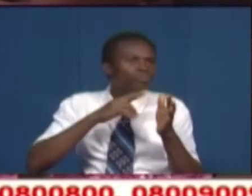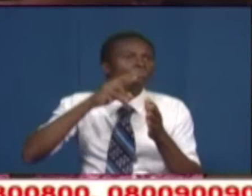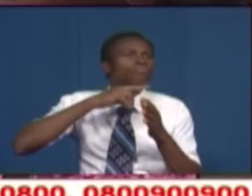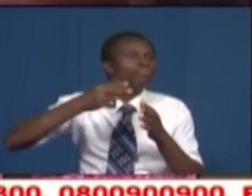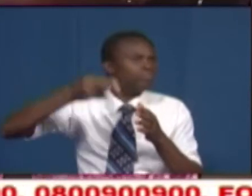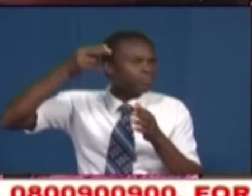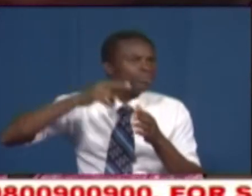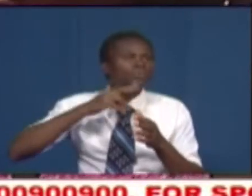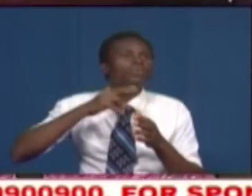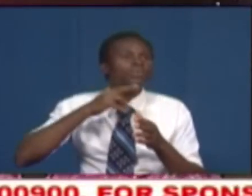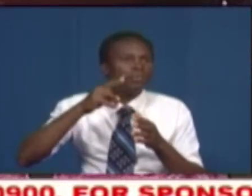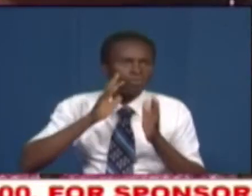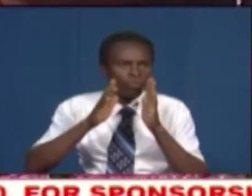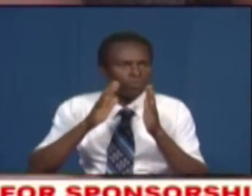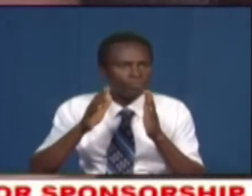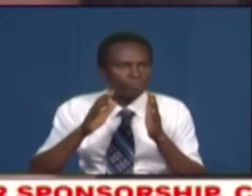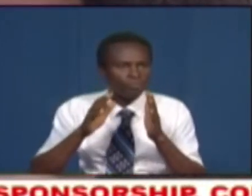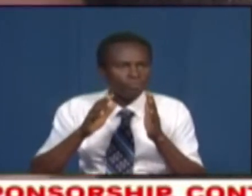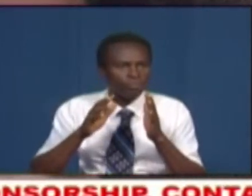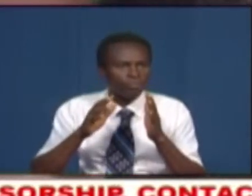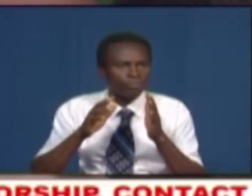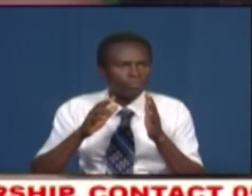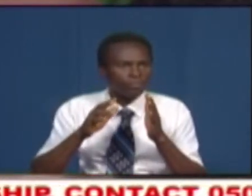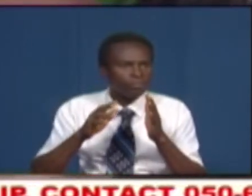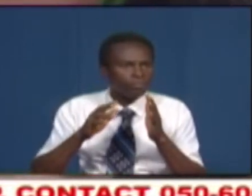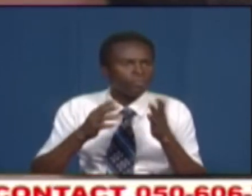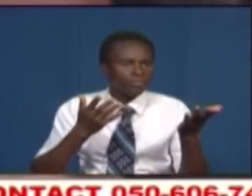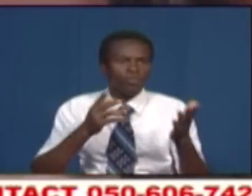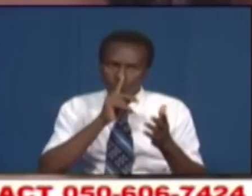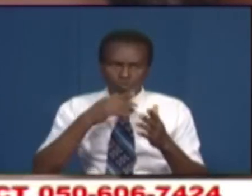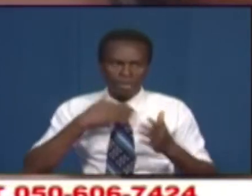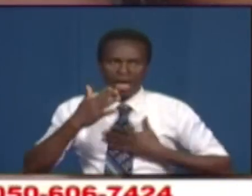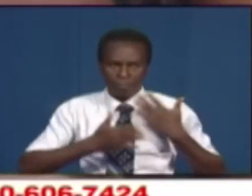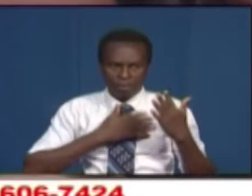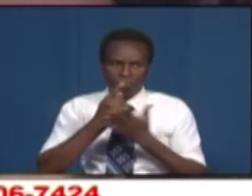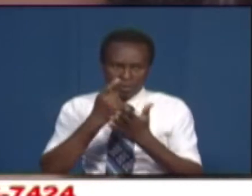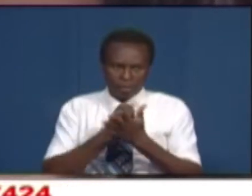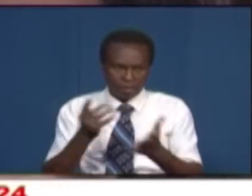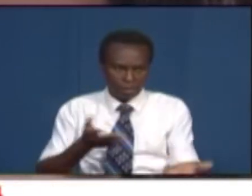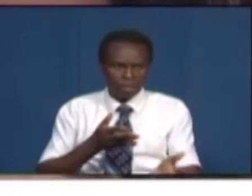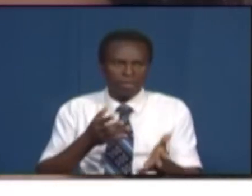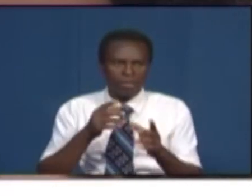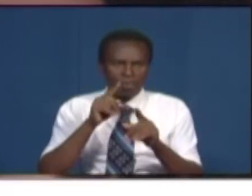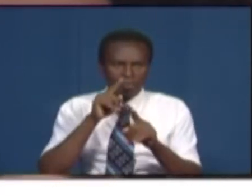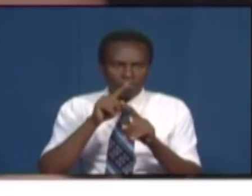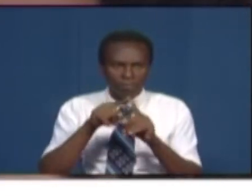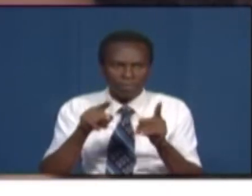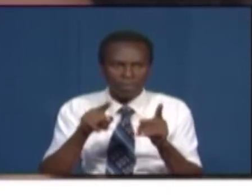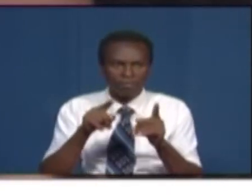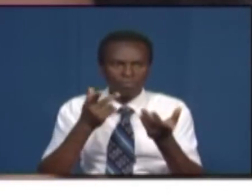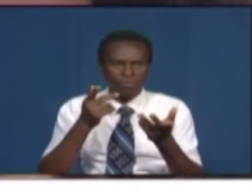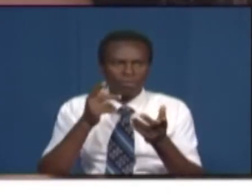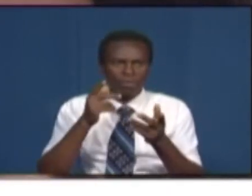No, speak. Just go ahead. We are privileged to be having the discussion with you and then others who are watching. But then for the average